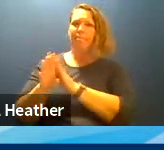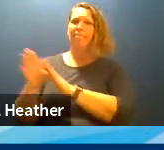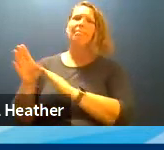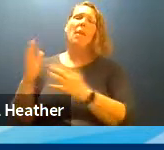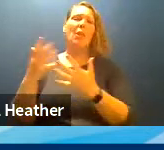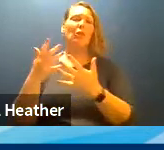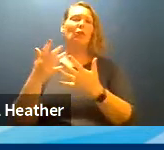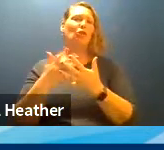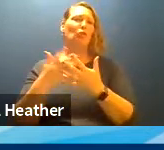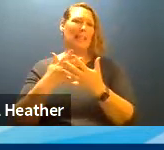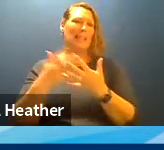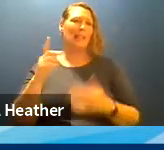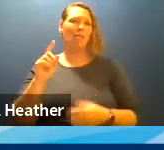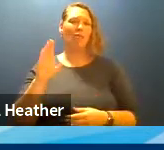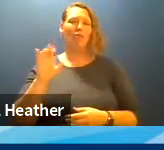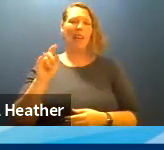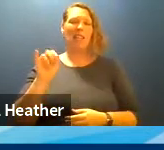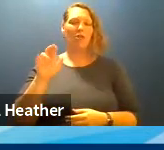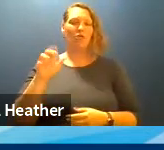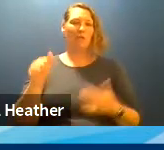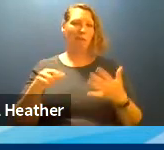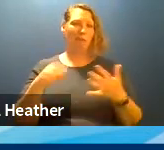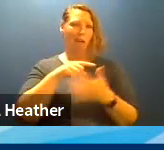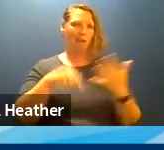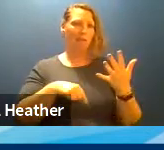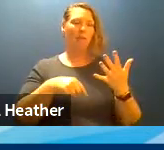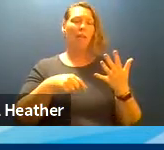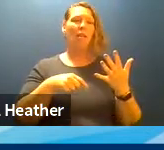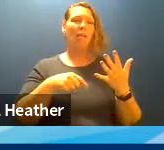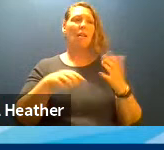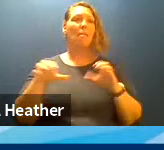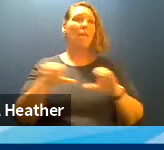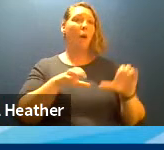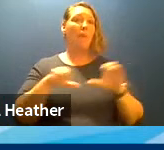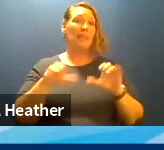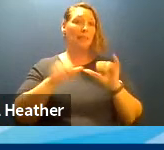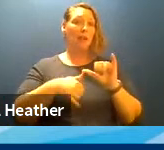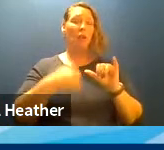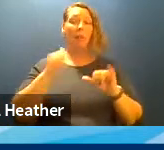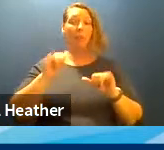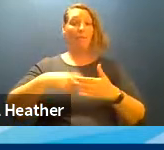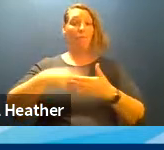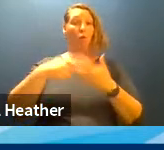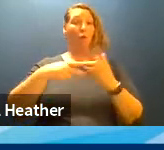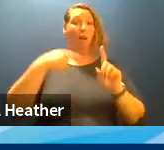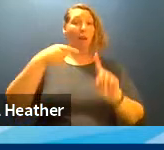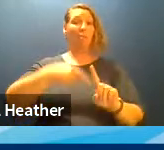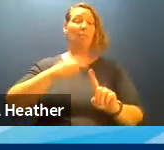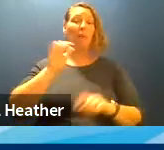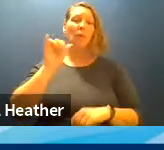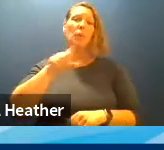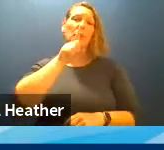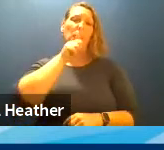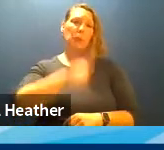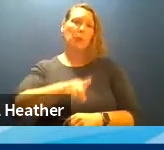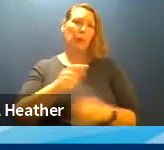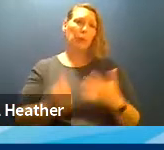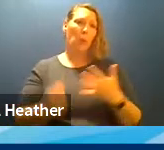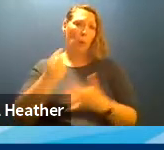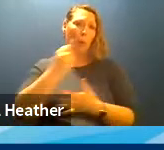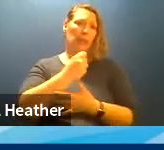criteria and performance measures, because that right now, as far as the program is concerned, those are the real